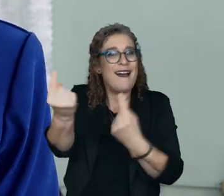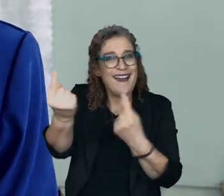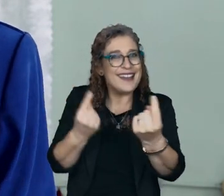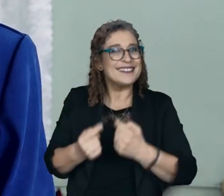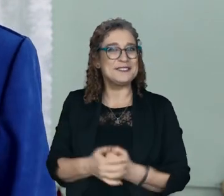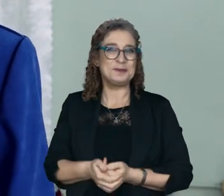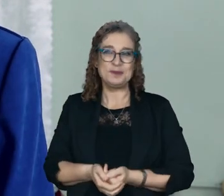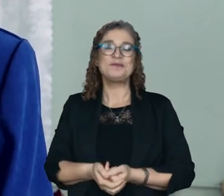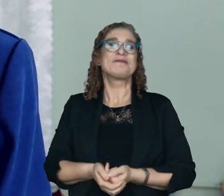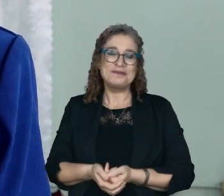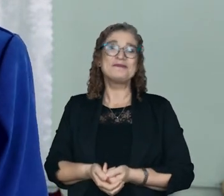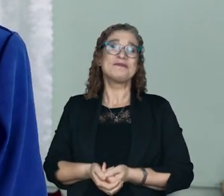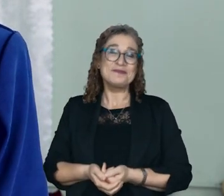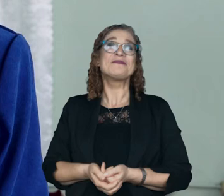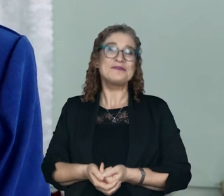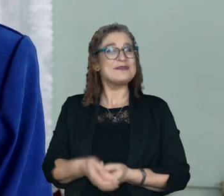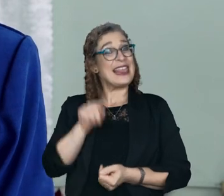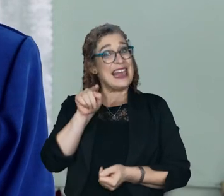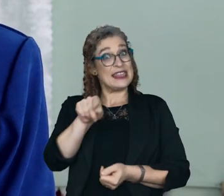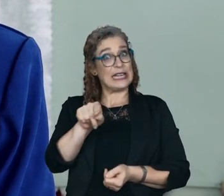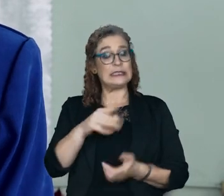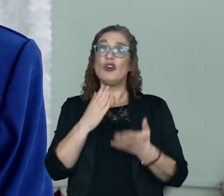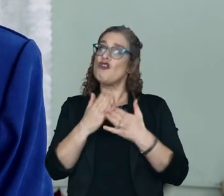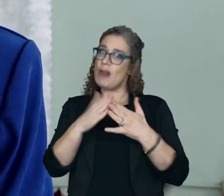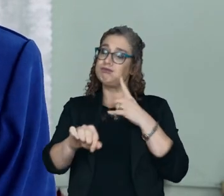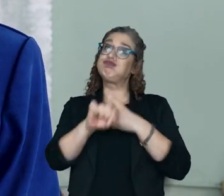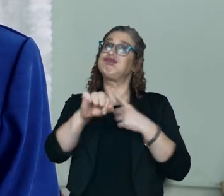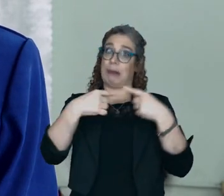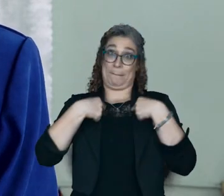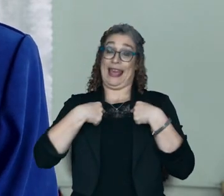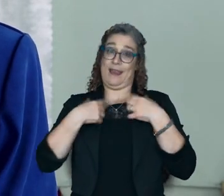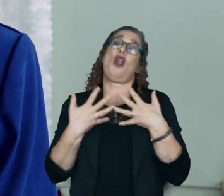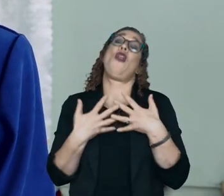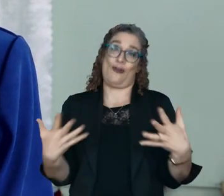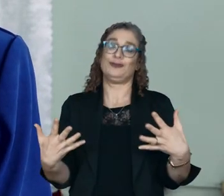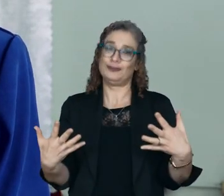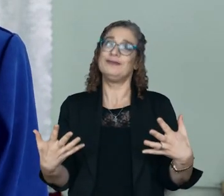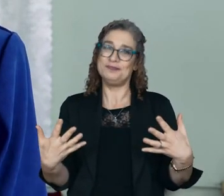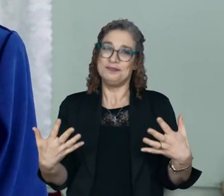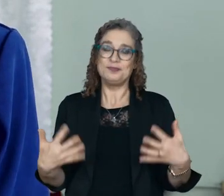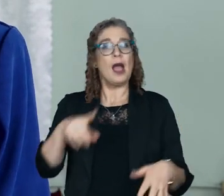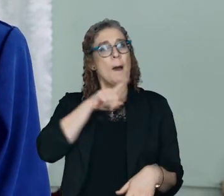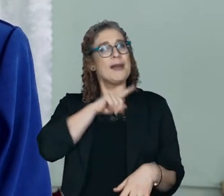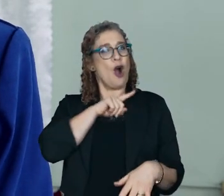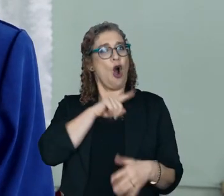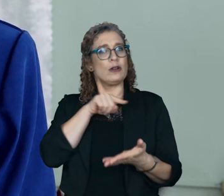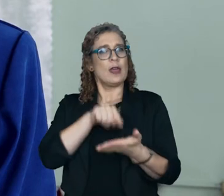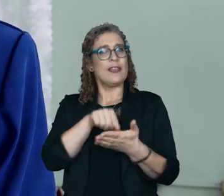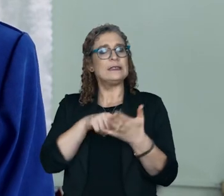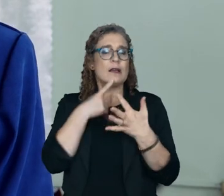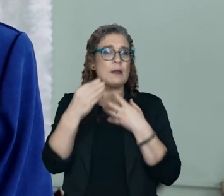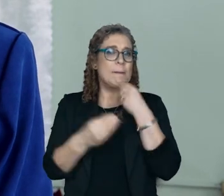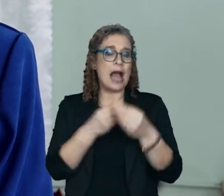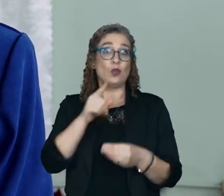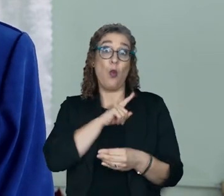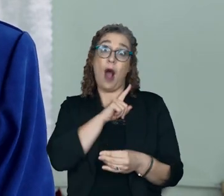I really find this text meaningful because it gives us every reason to share the